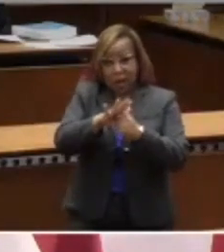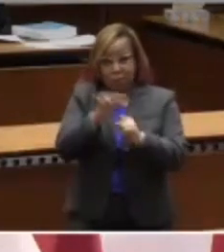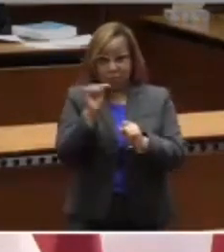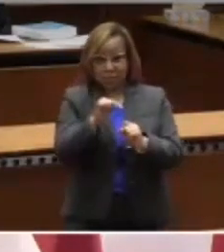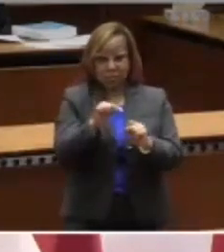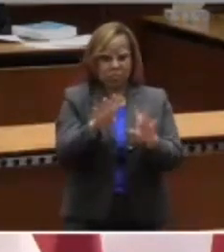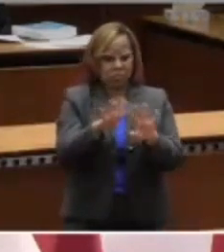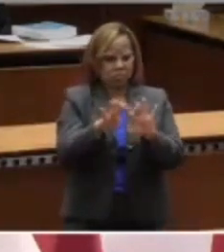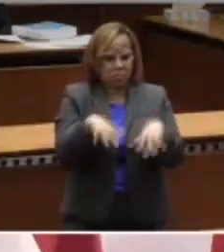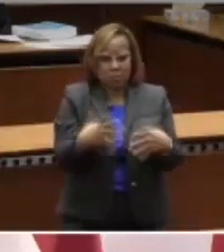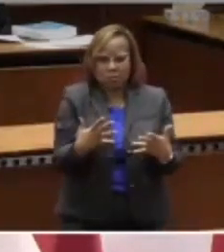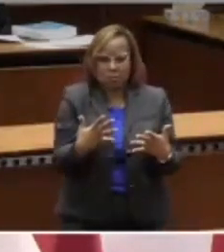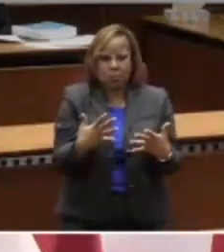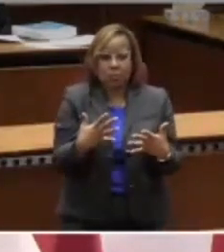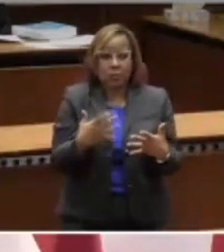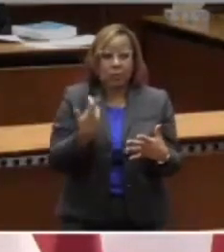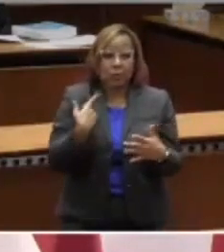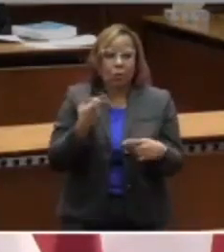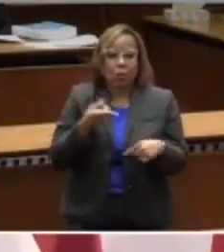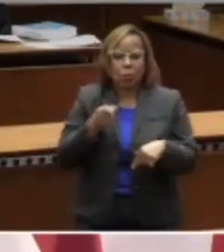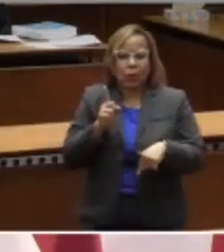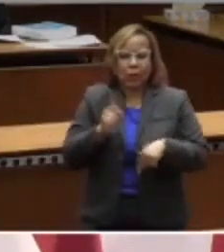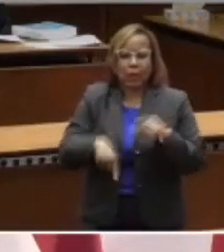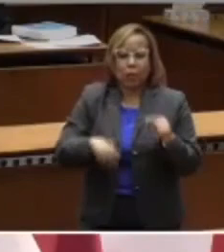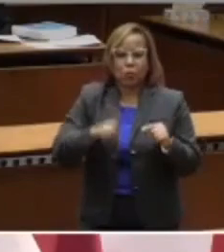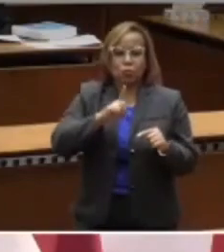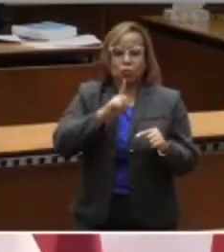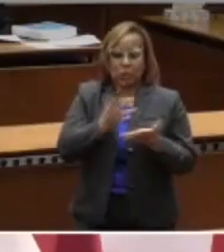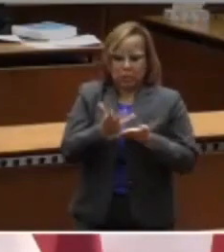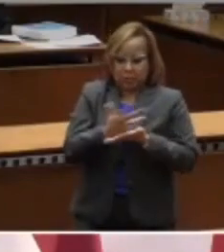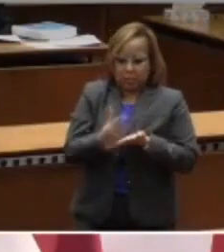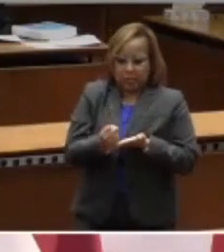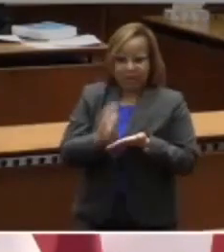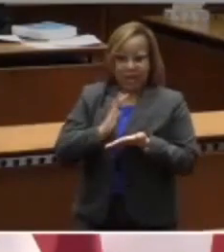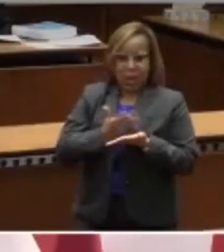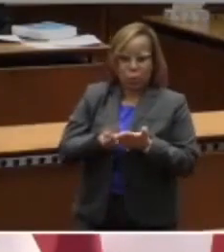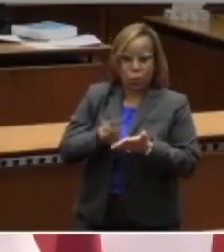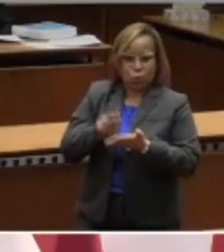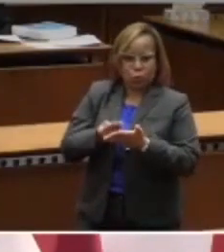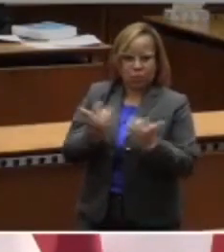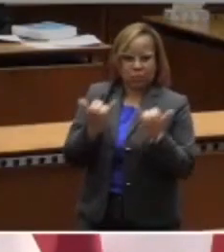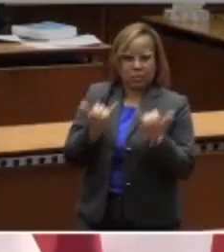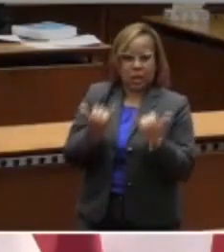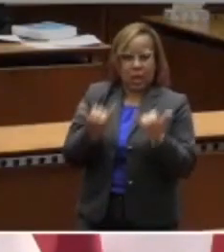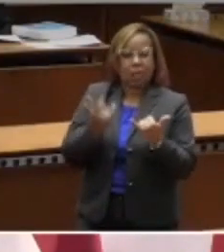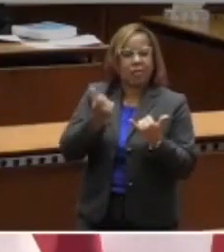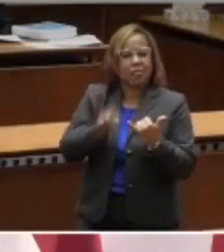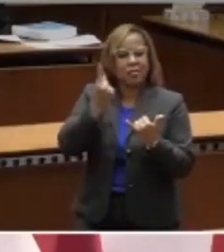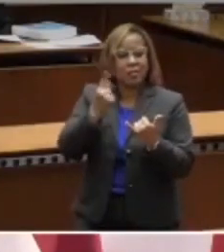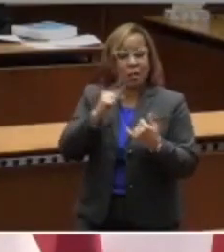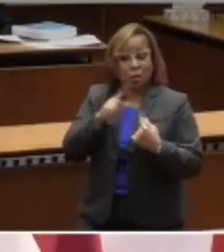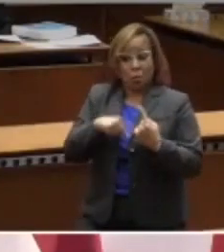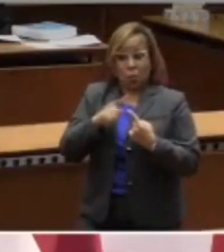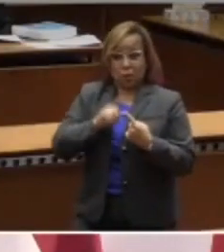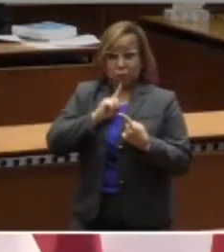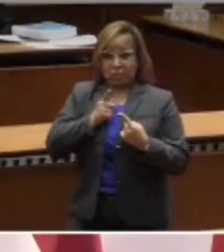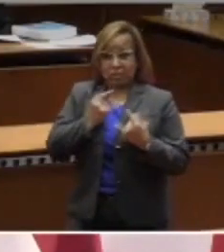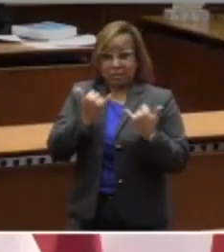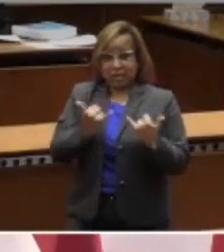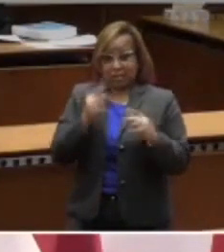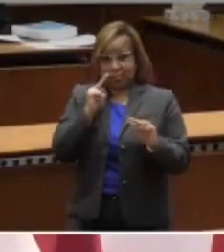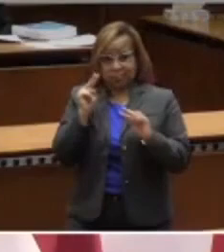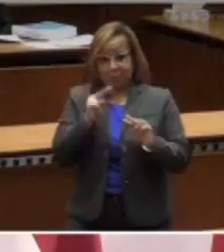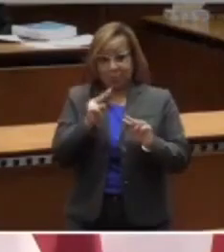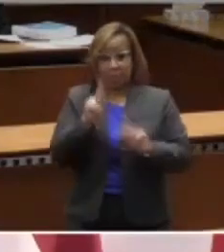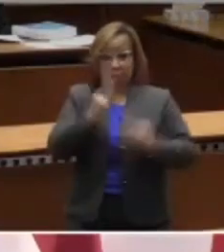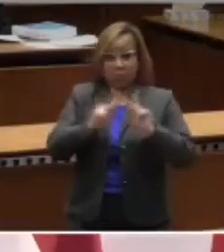unpredictable, and we can ill afford to materially deplete our reserves now, particularly when it is far from clear that